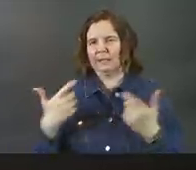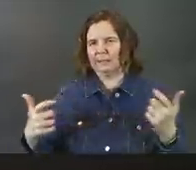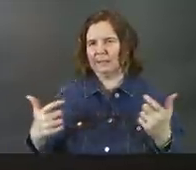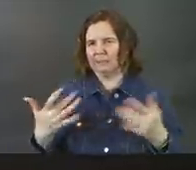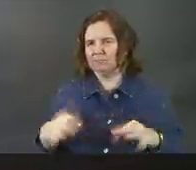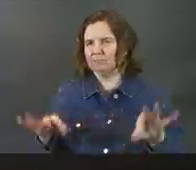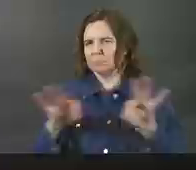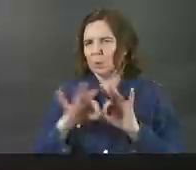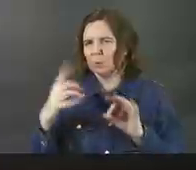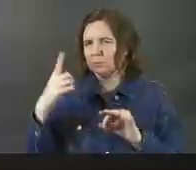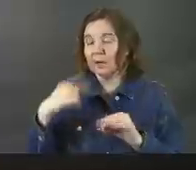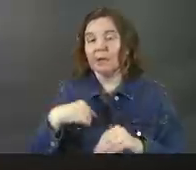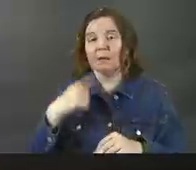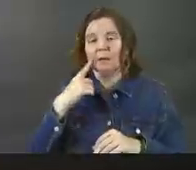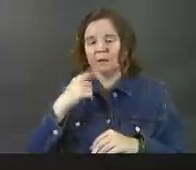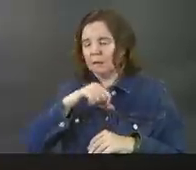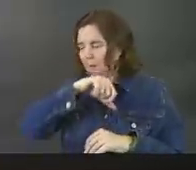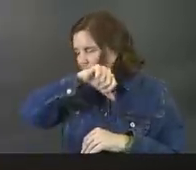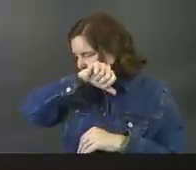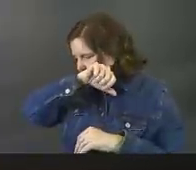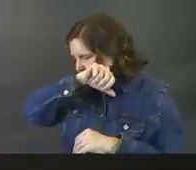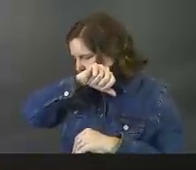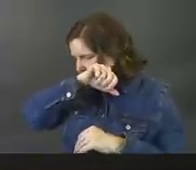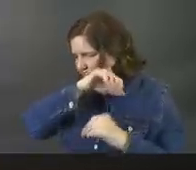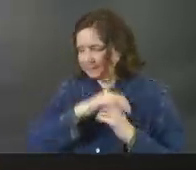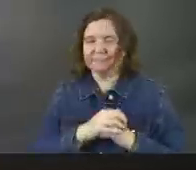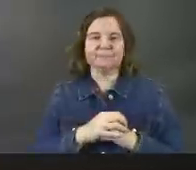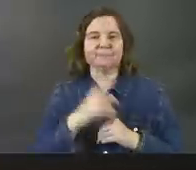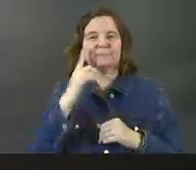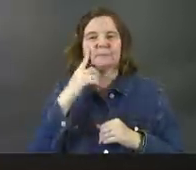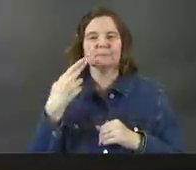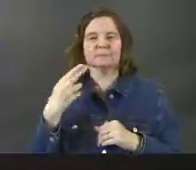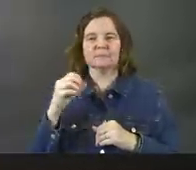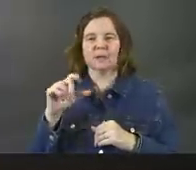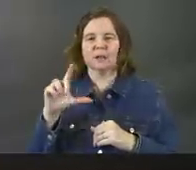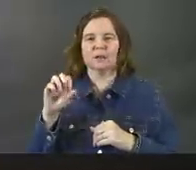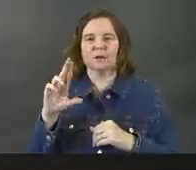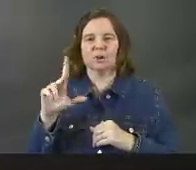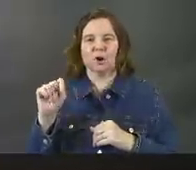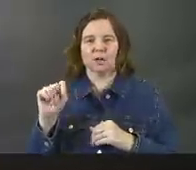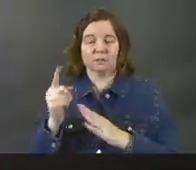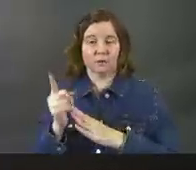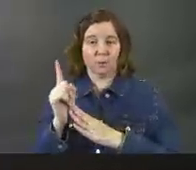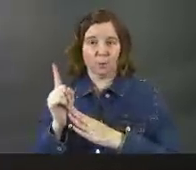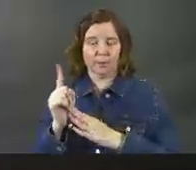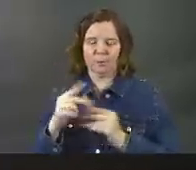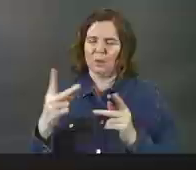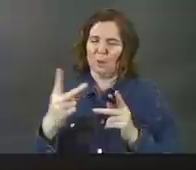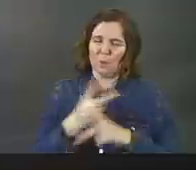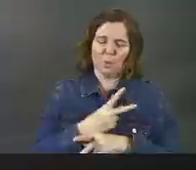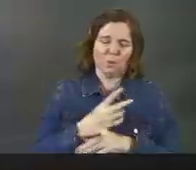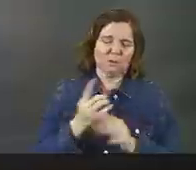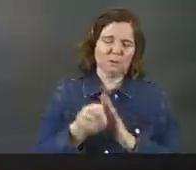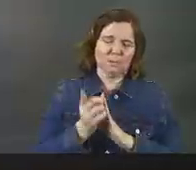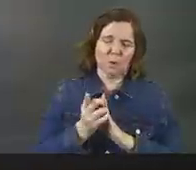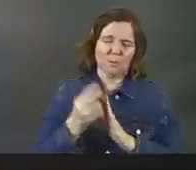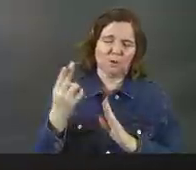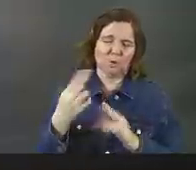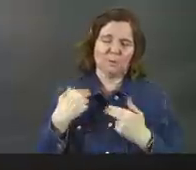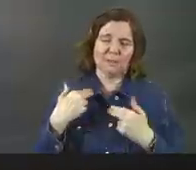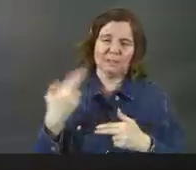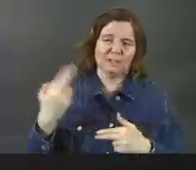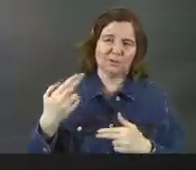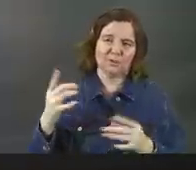deal? Let's think about the Holocaust for just a moment. One of the worst moments in human history. It's evil.